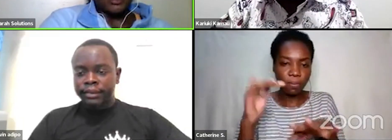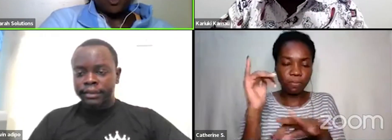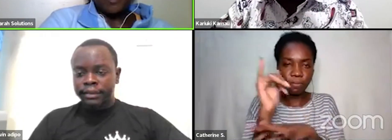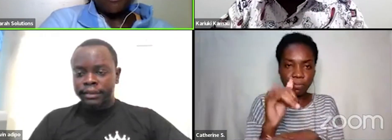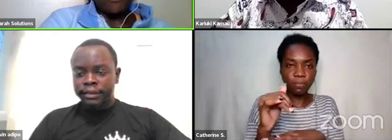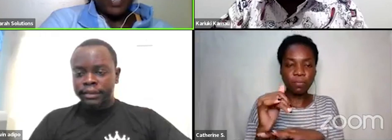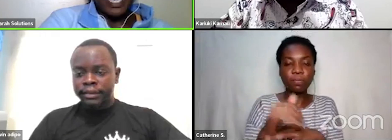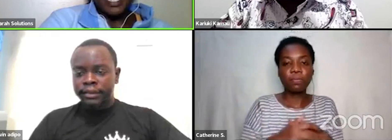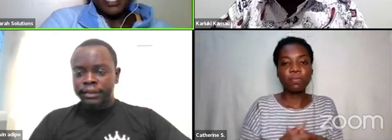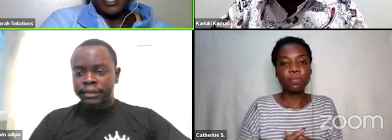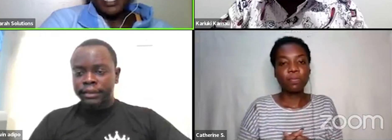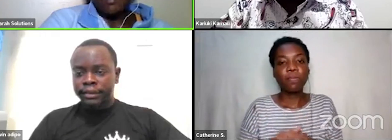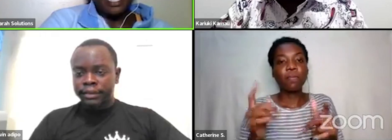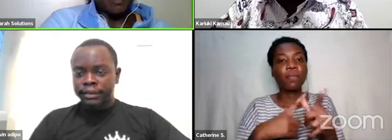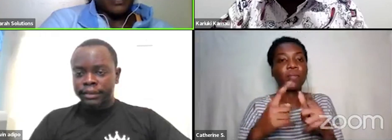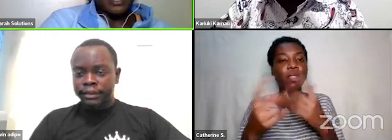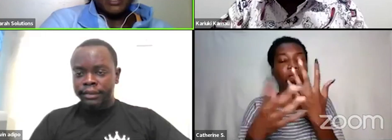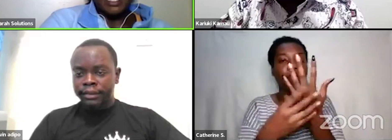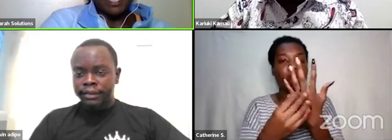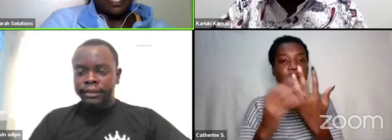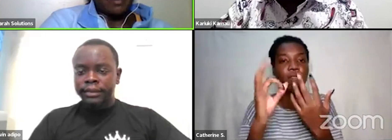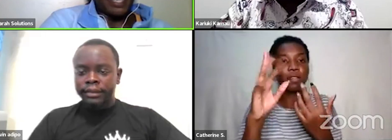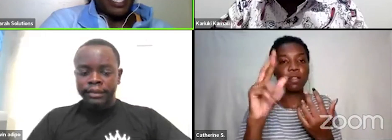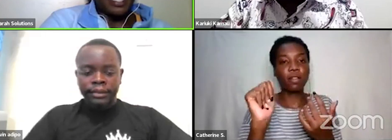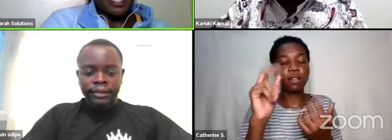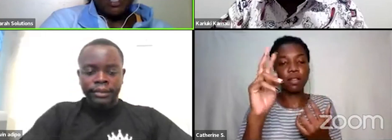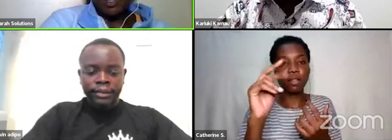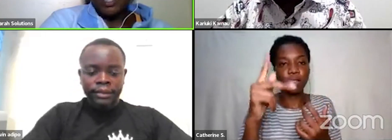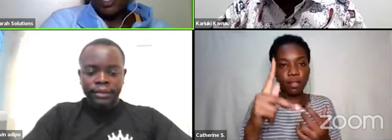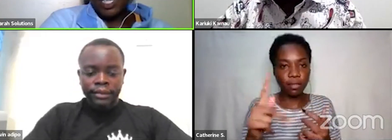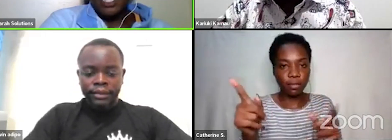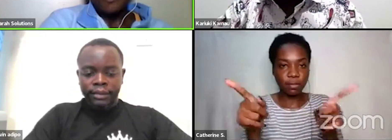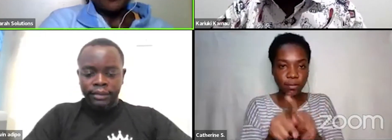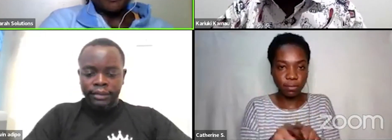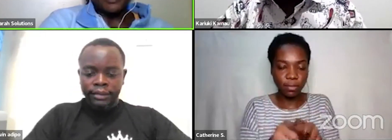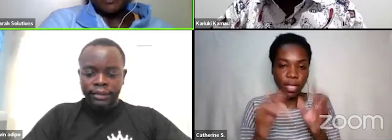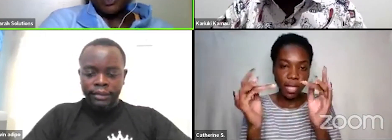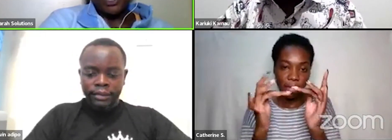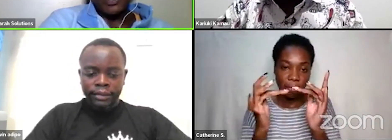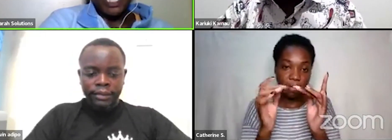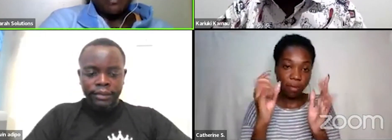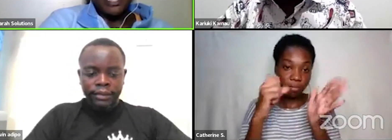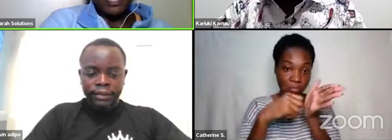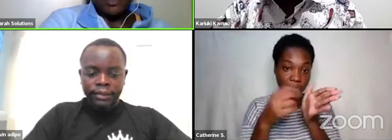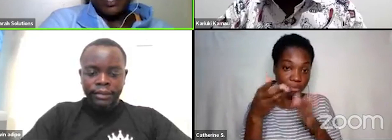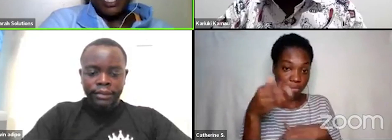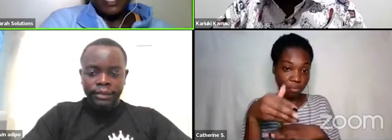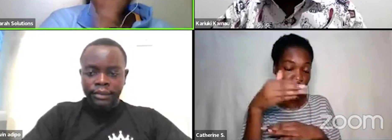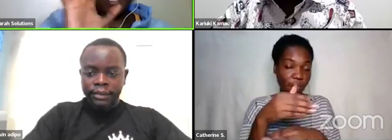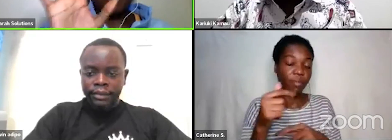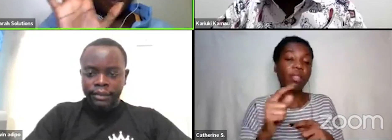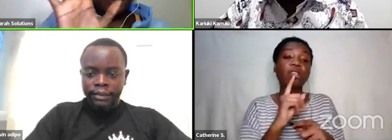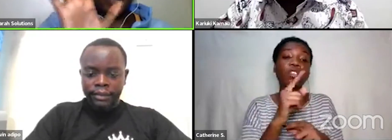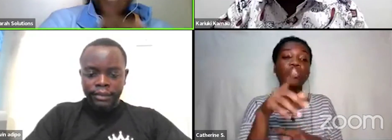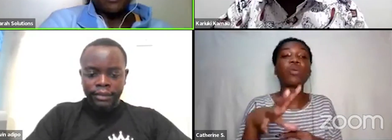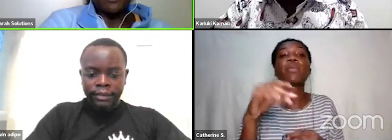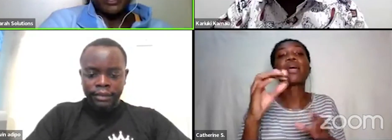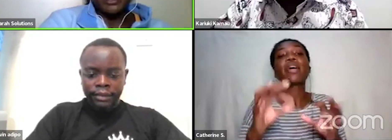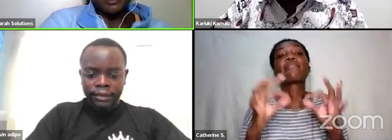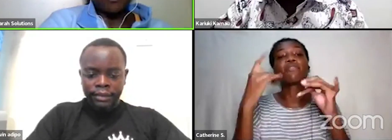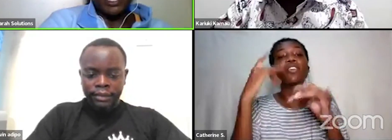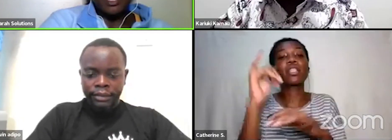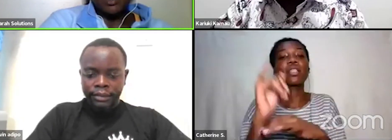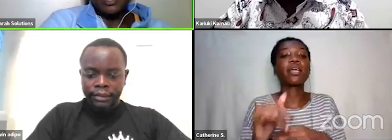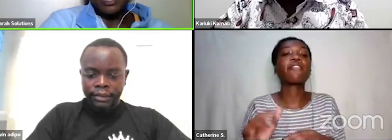grace@atarasolutions.co.ke and copy Frank, and Kevin is putting our email addresses on the chat. Please make sure you take advantage of this. 5 people will